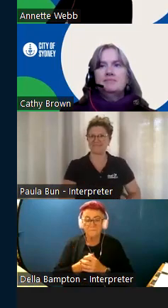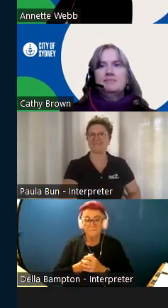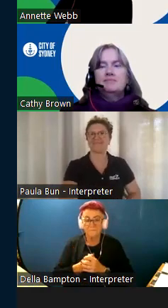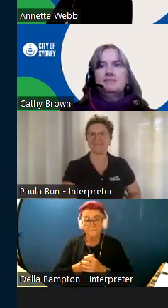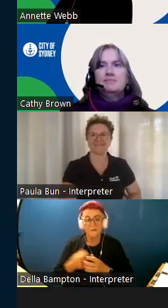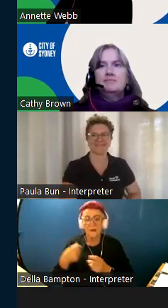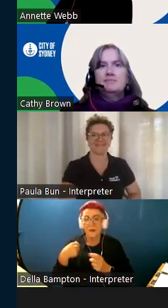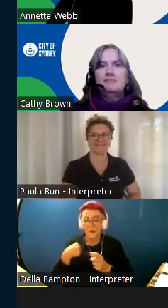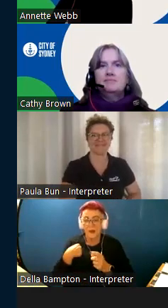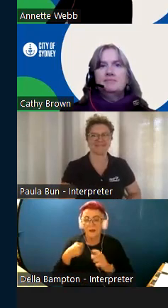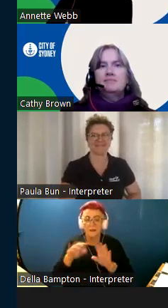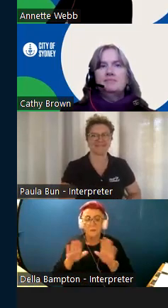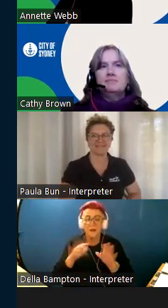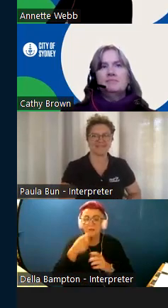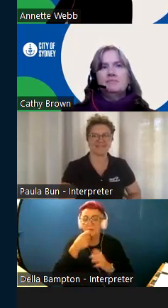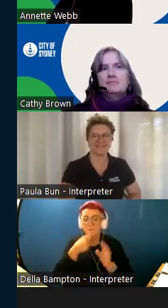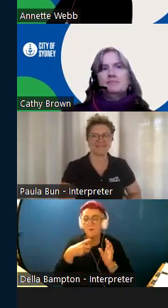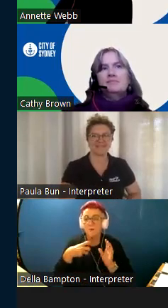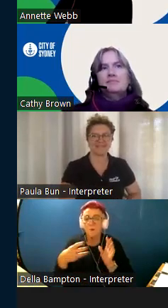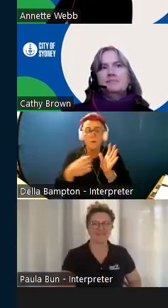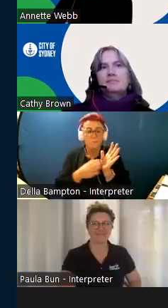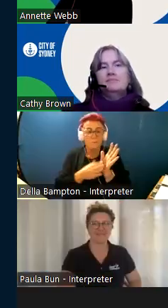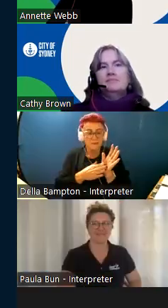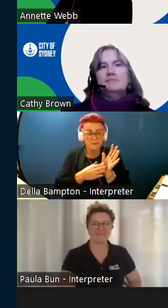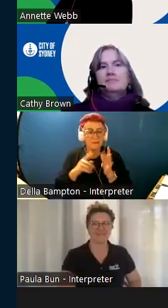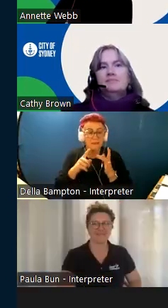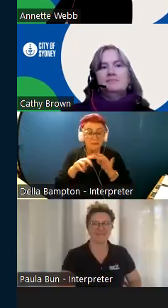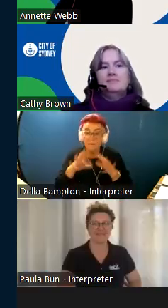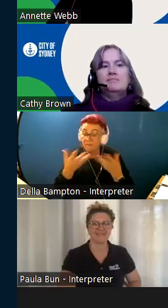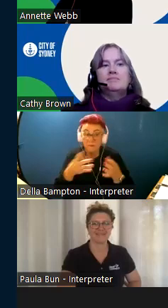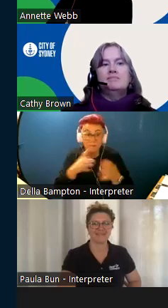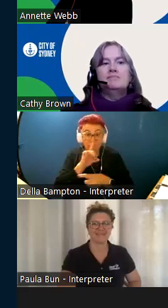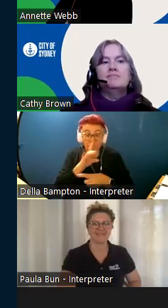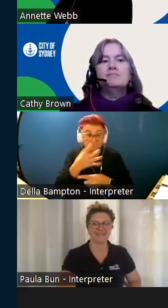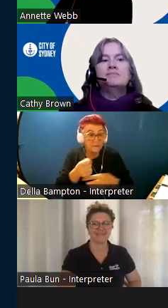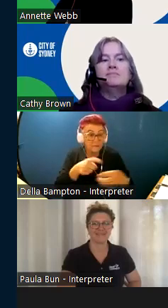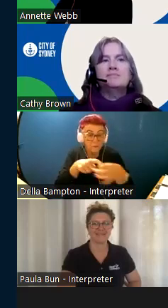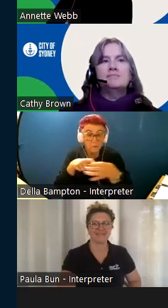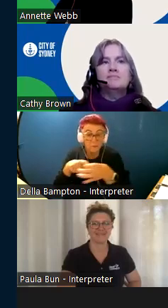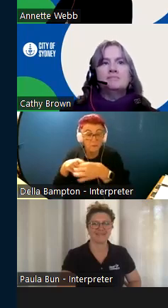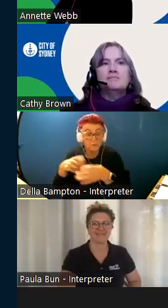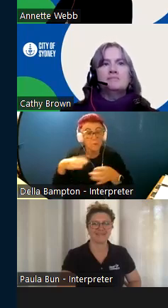I'll just leave a few more minutes in case anybody has any other questions they'd like answered.